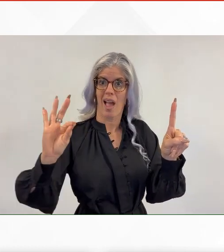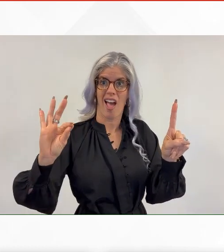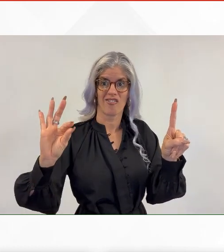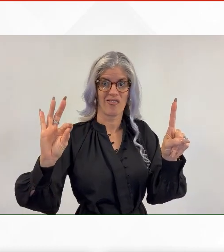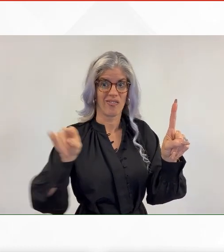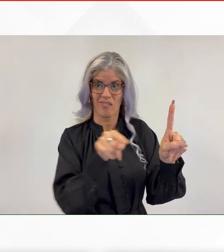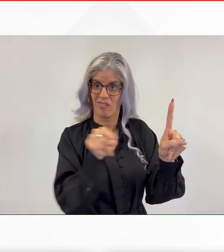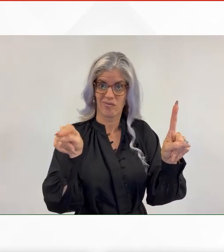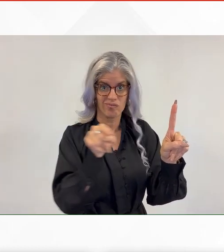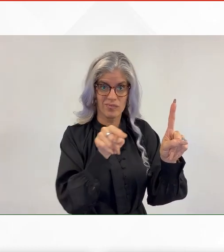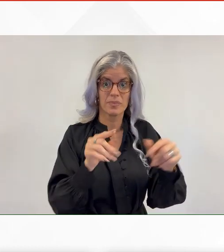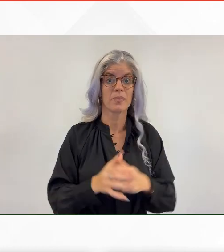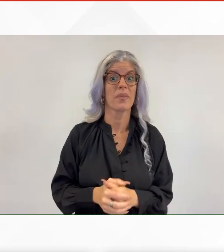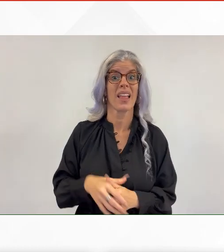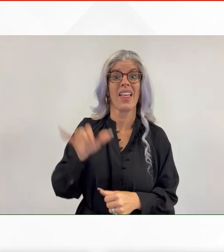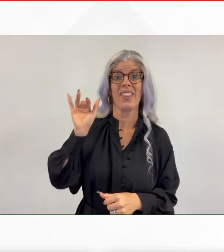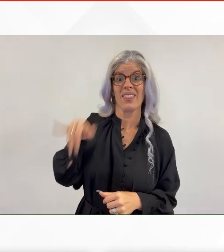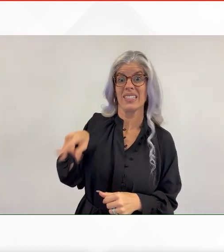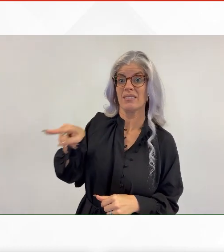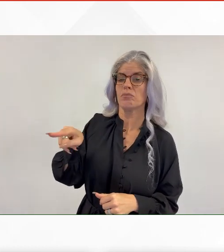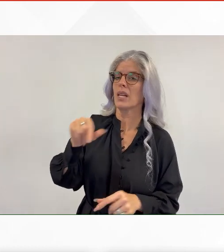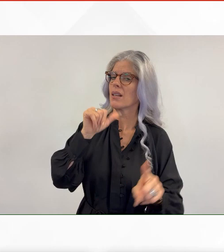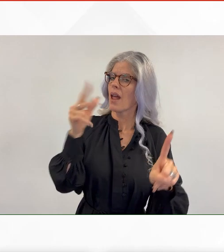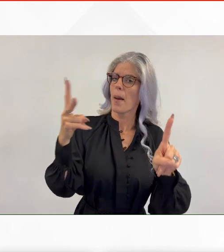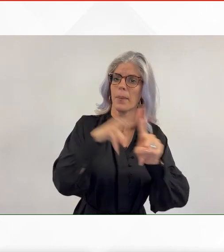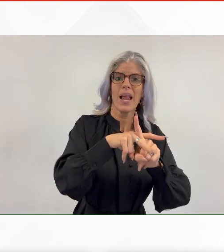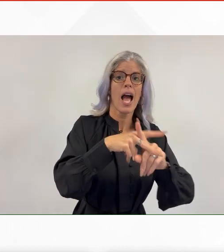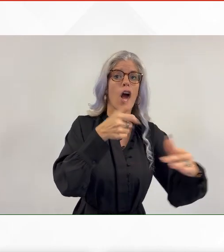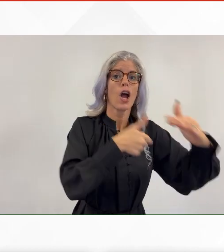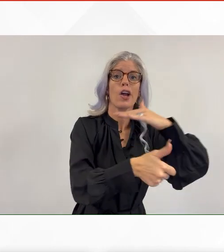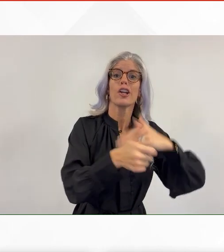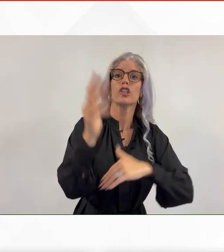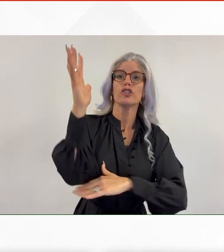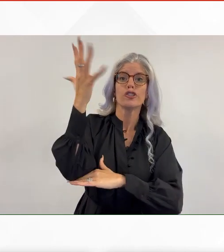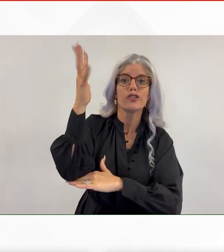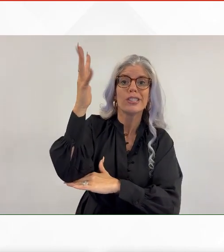facilities, unless the facility is providing eligible essential social services.